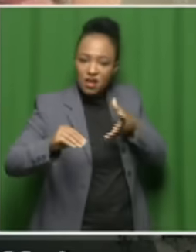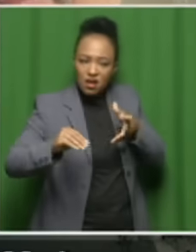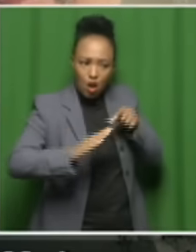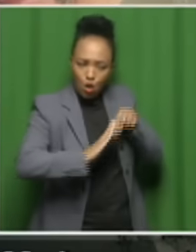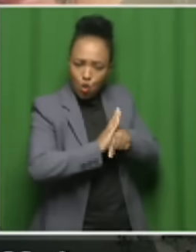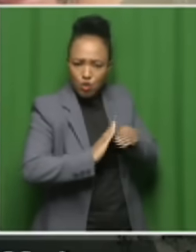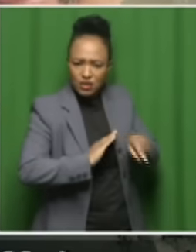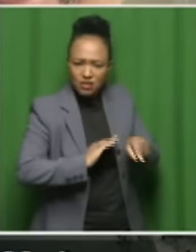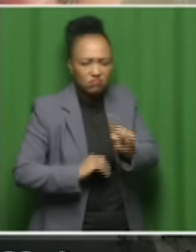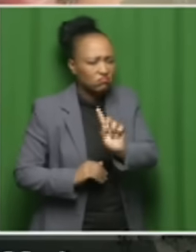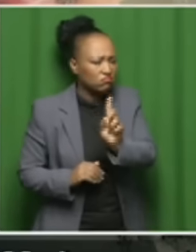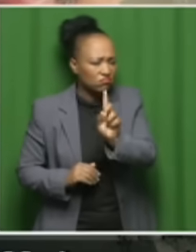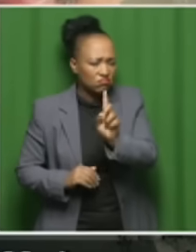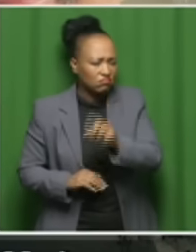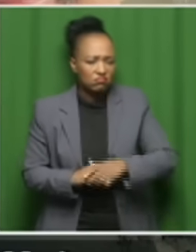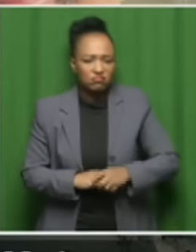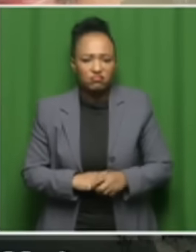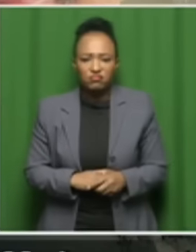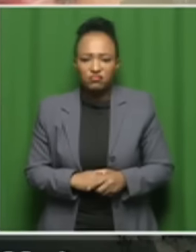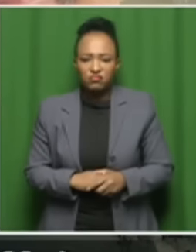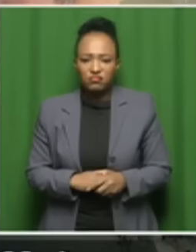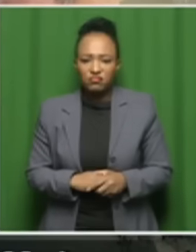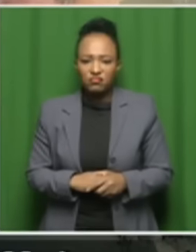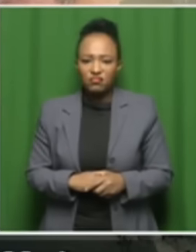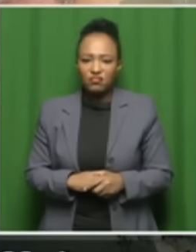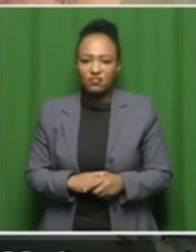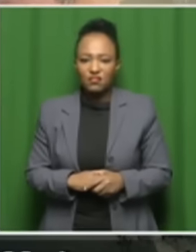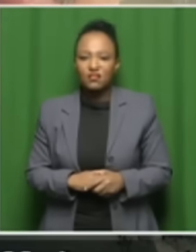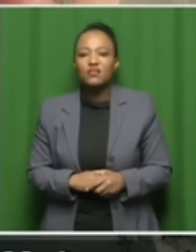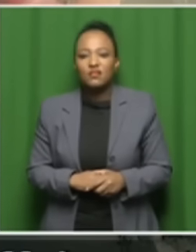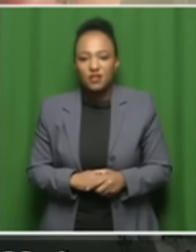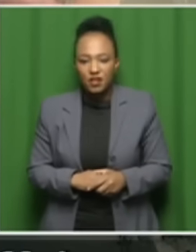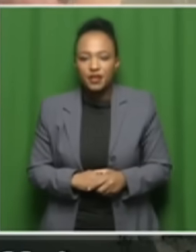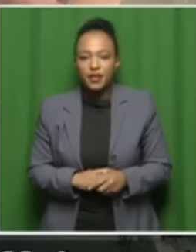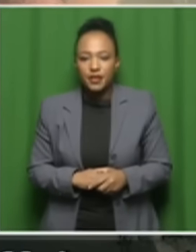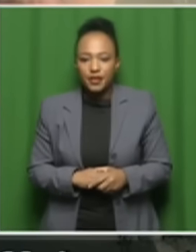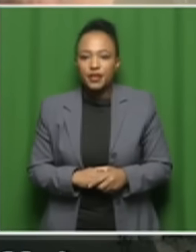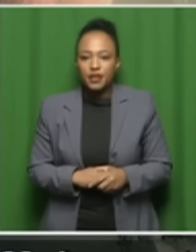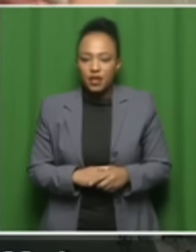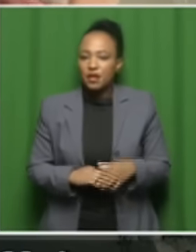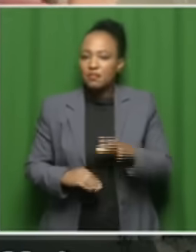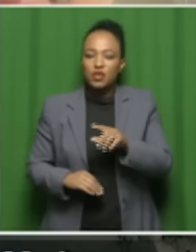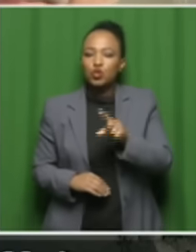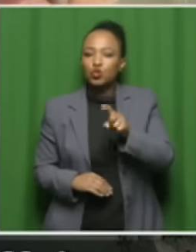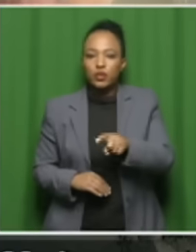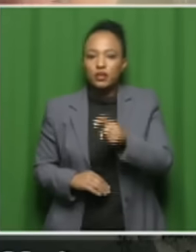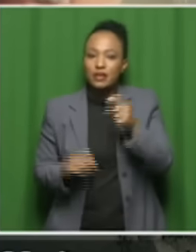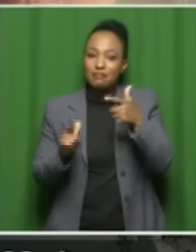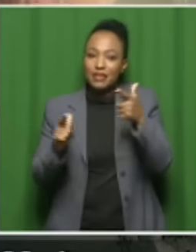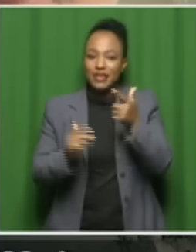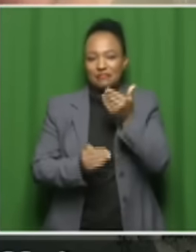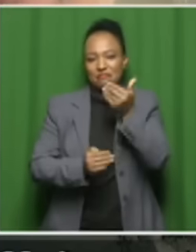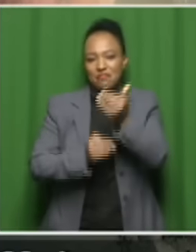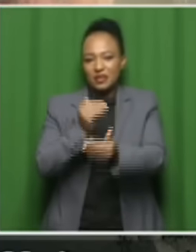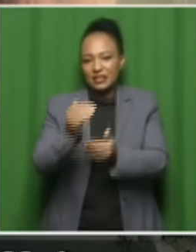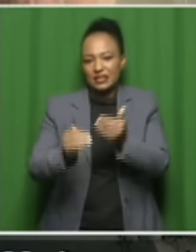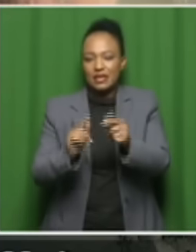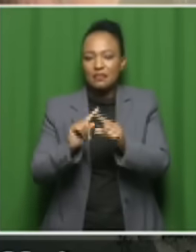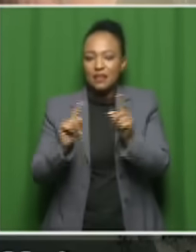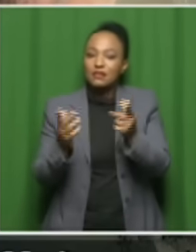it starts, as you say. I know that it shouldn't be a big process, but it is. At the end of the day, everything is a process now.